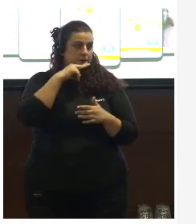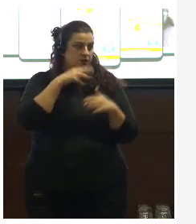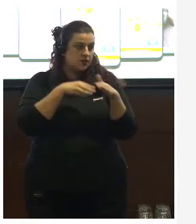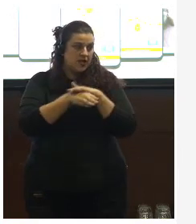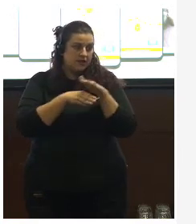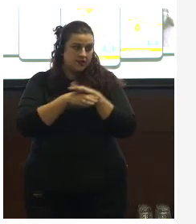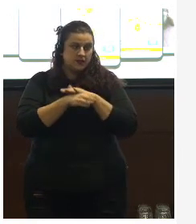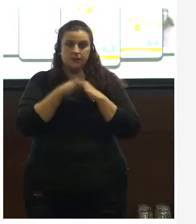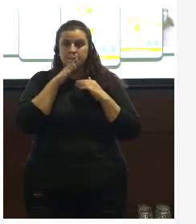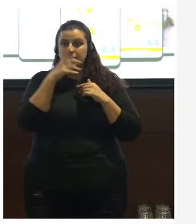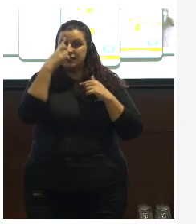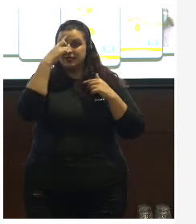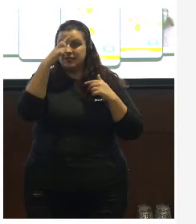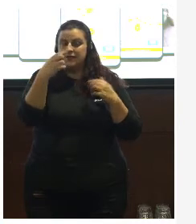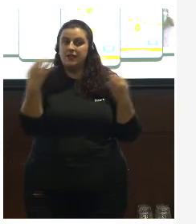basically.